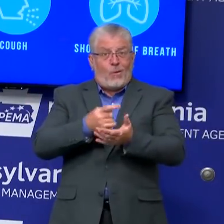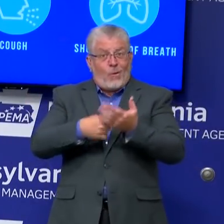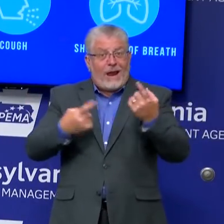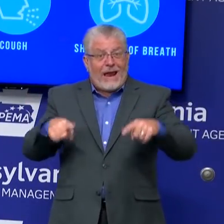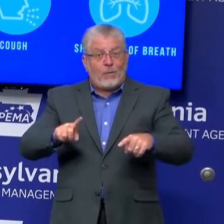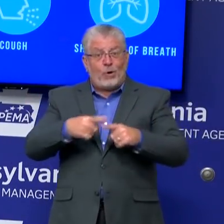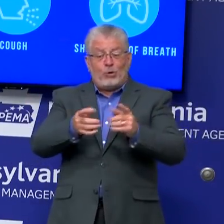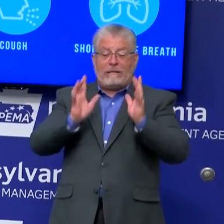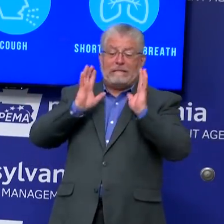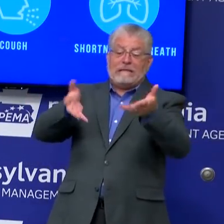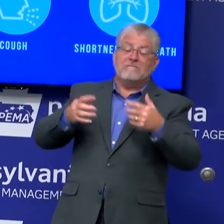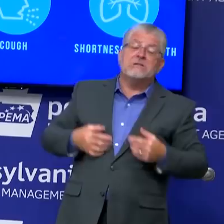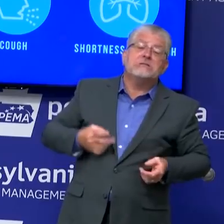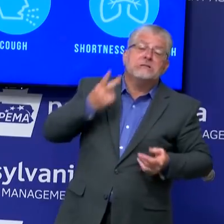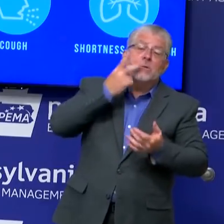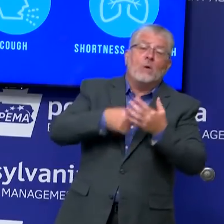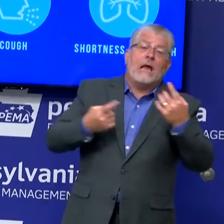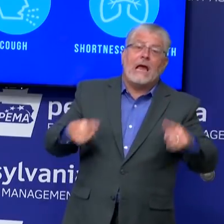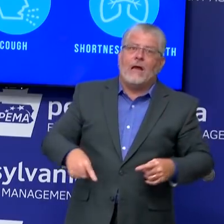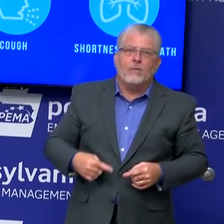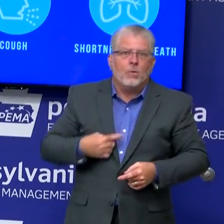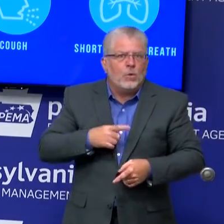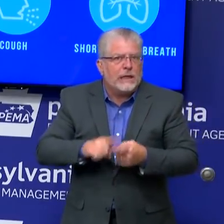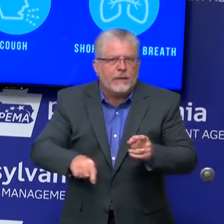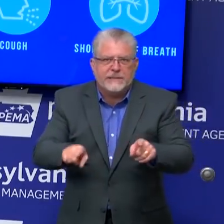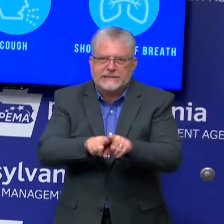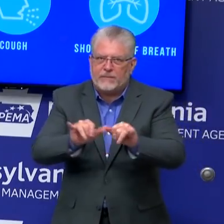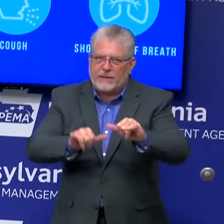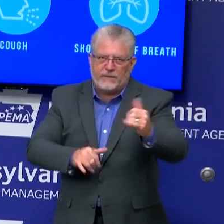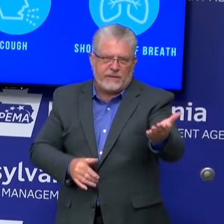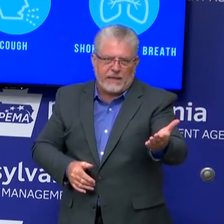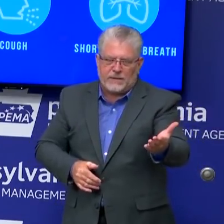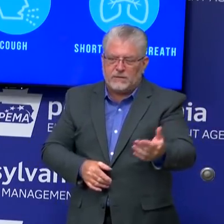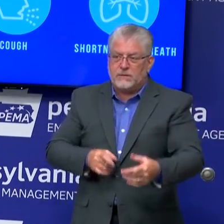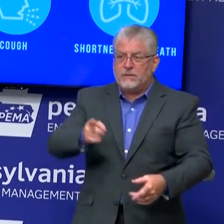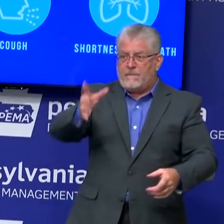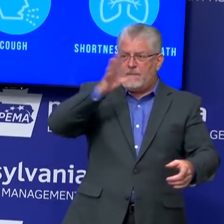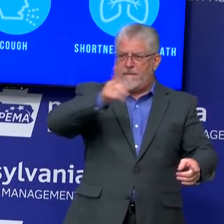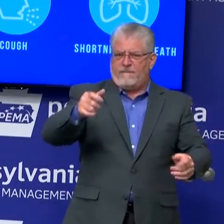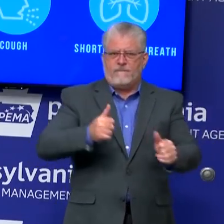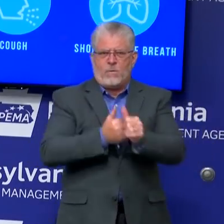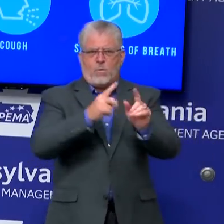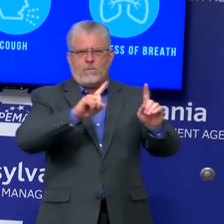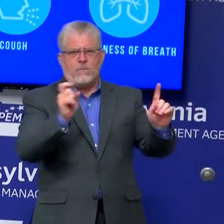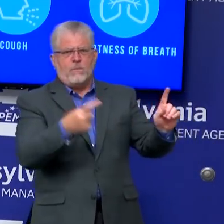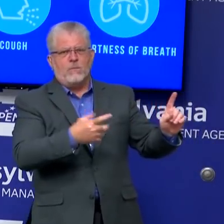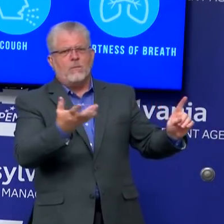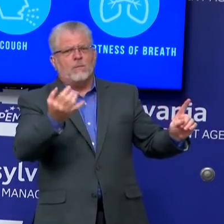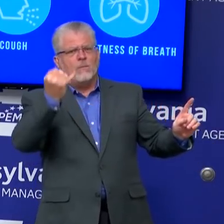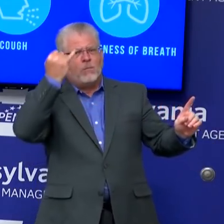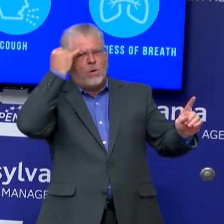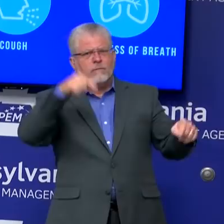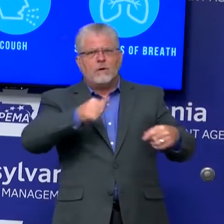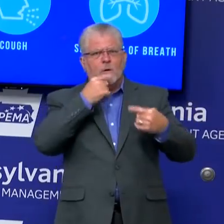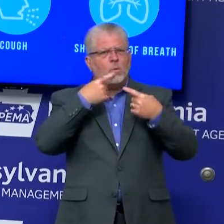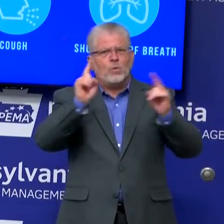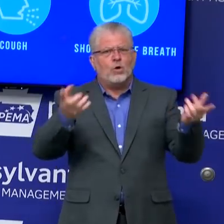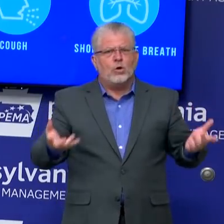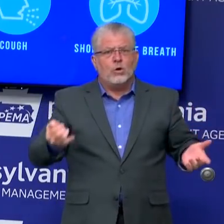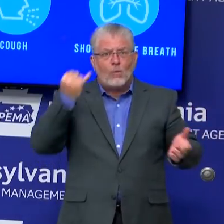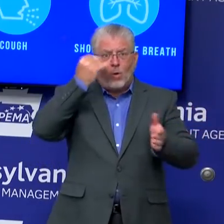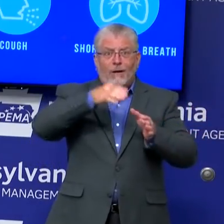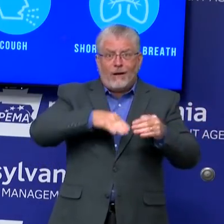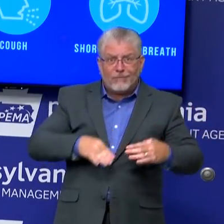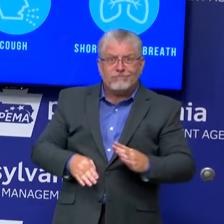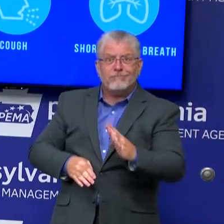Florida. If I could just follow up, what if this, people are going to be asking, I'm sure, what if this doesn't work? What if we don't get to where we want to be? Are we going to